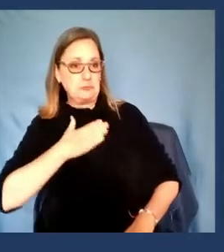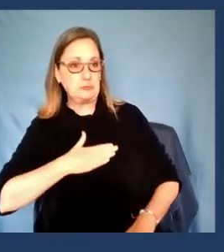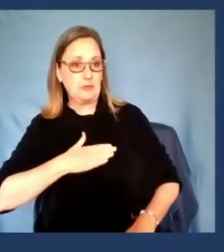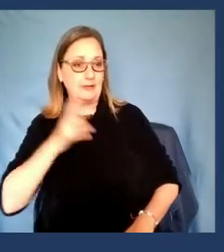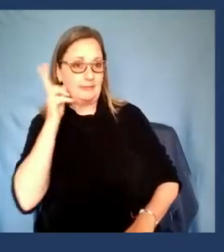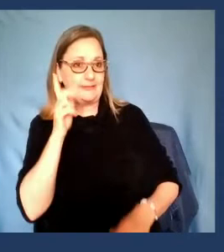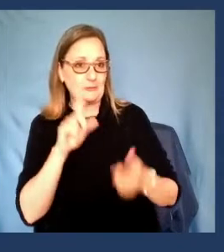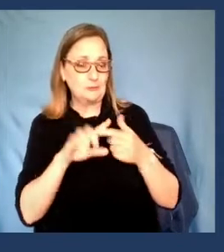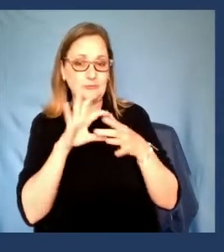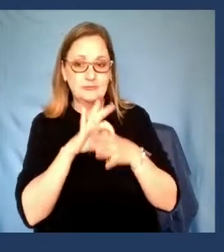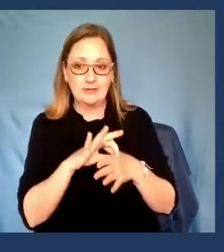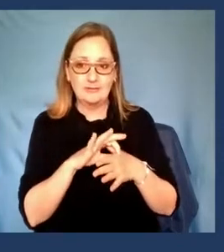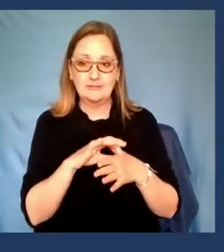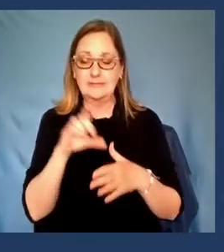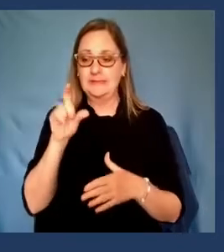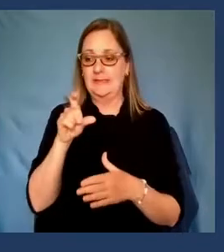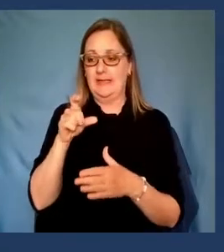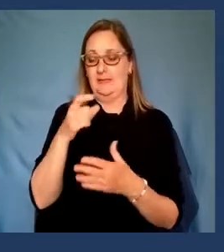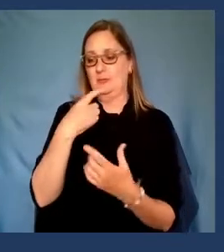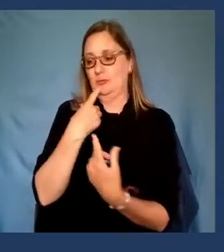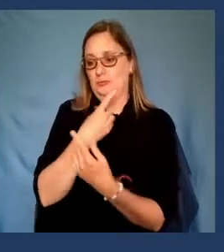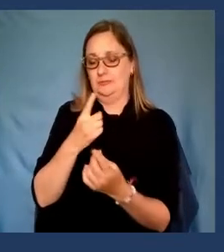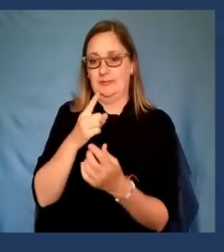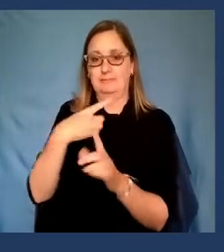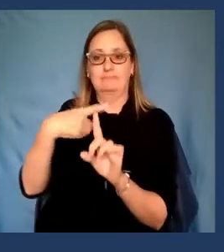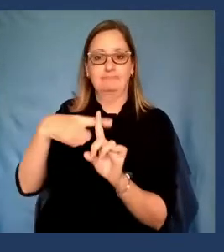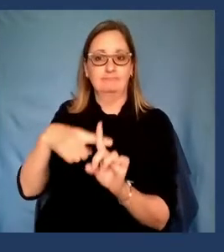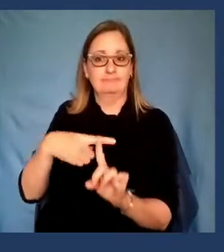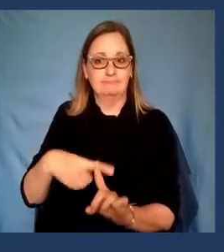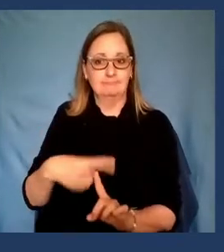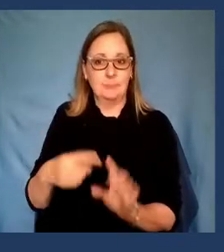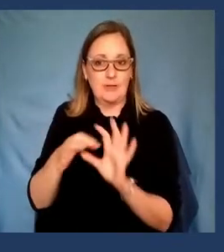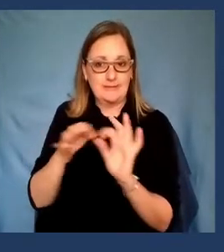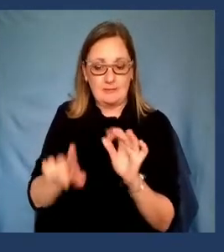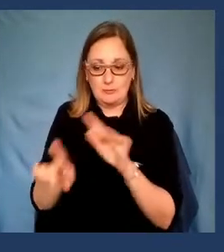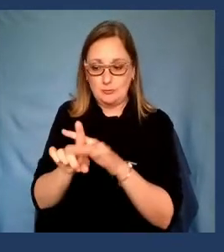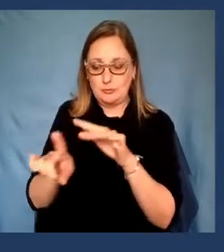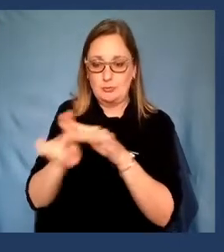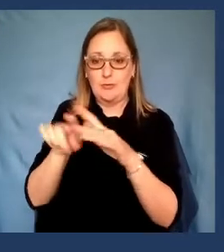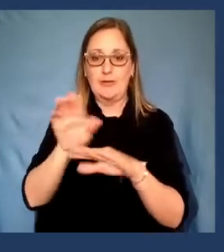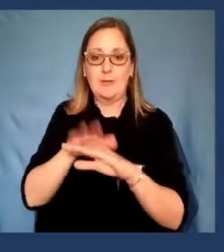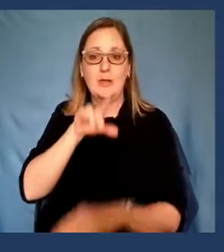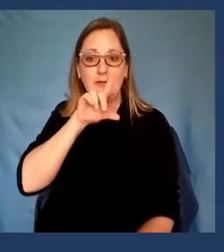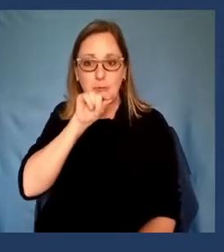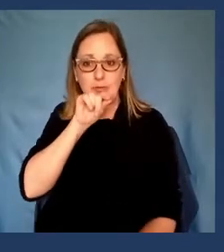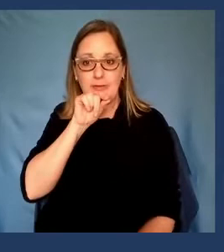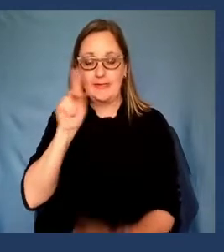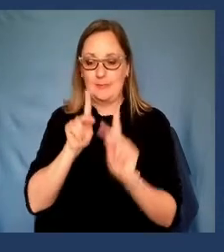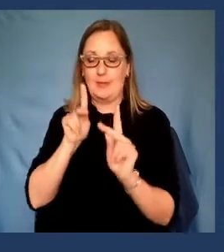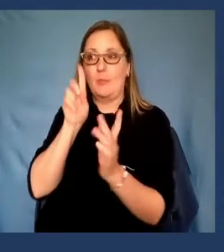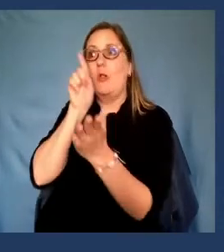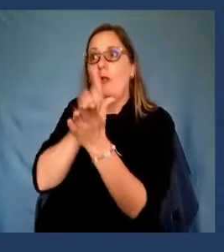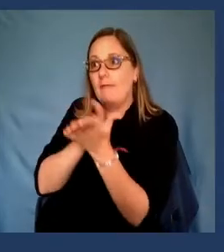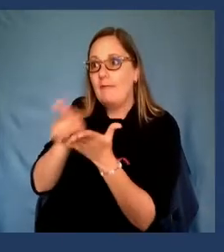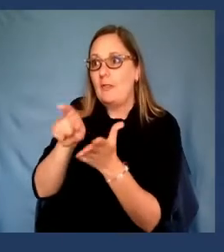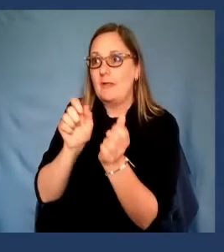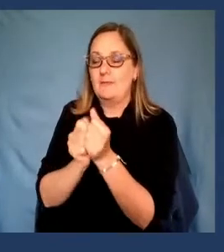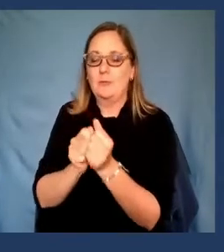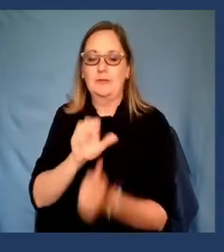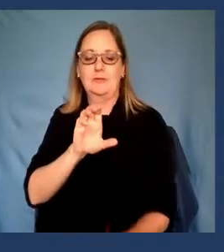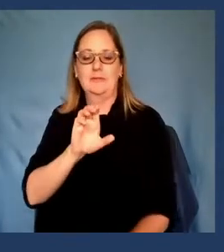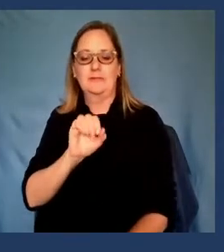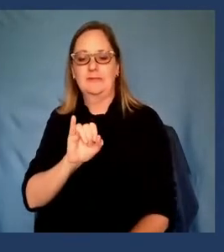out to some of the amazing comments we're getting on Twitter. People have fallen in love with Cindy Rose's Microsoft